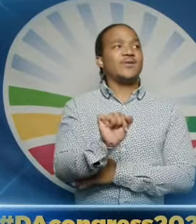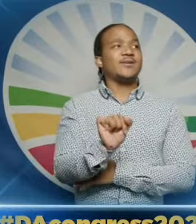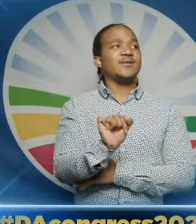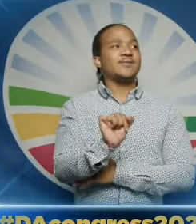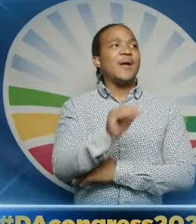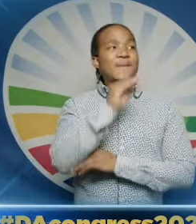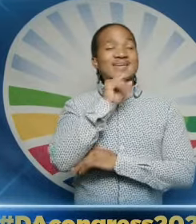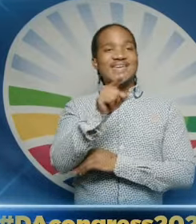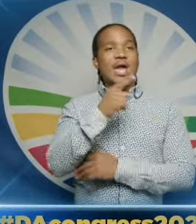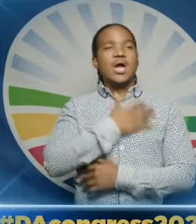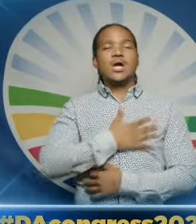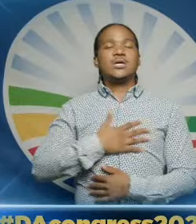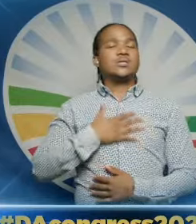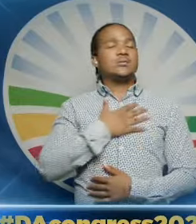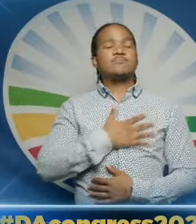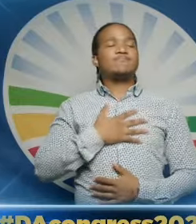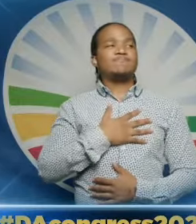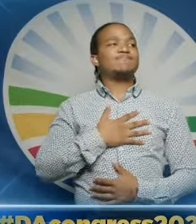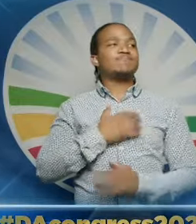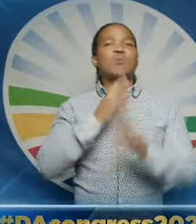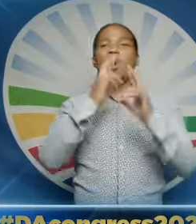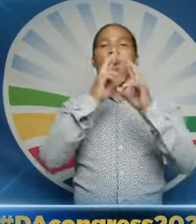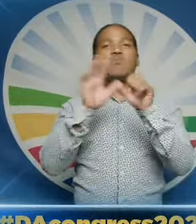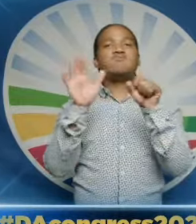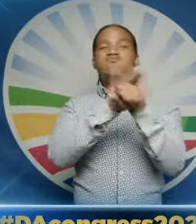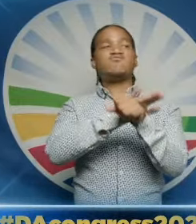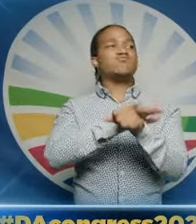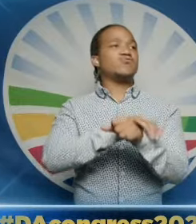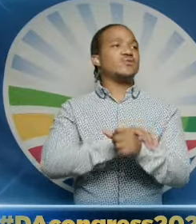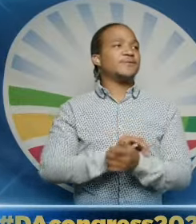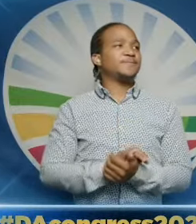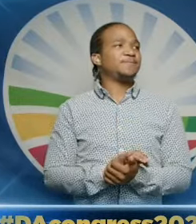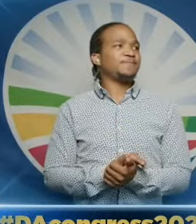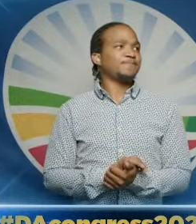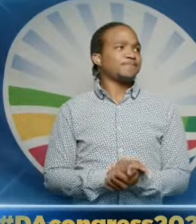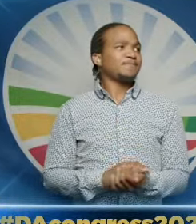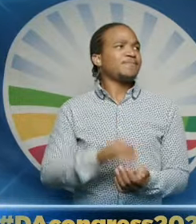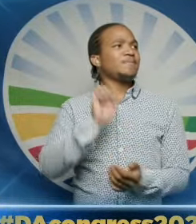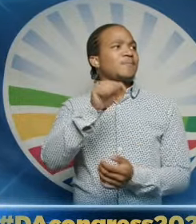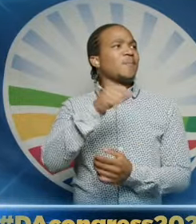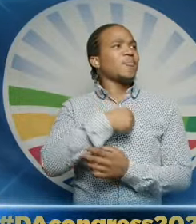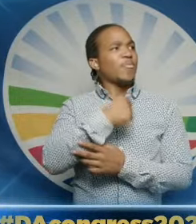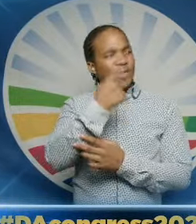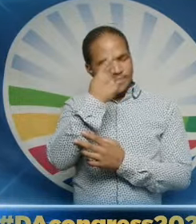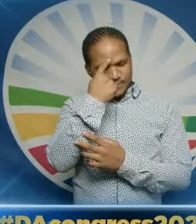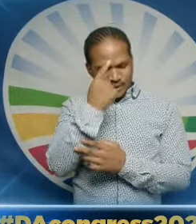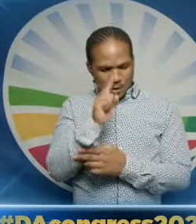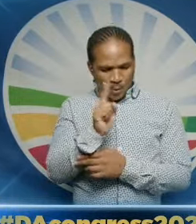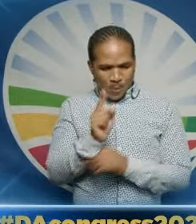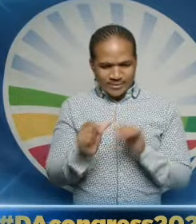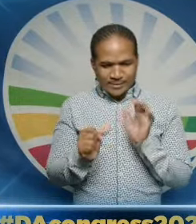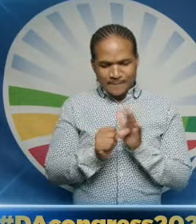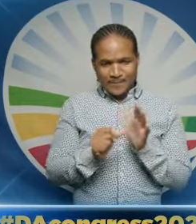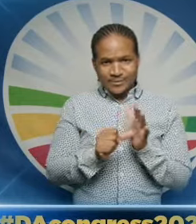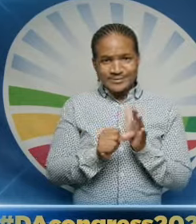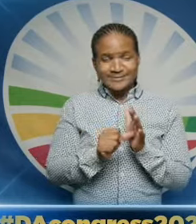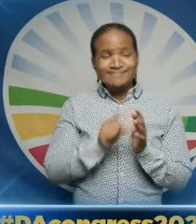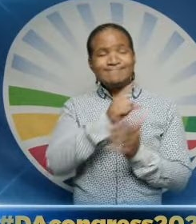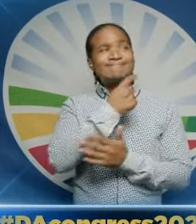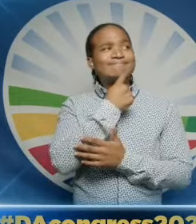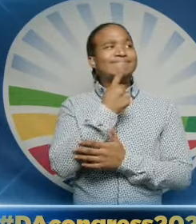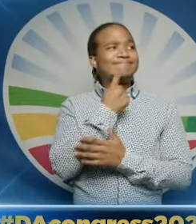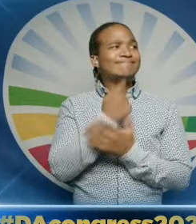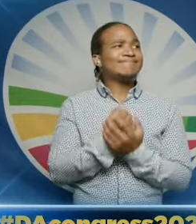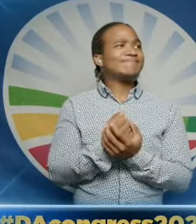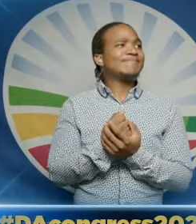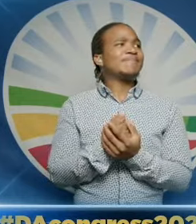that makes me very hopeful for this country. And I think what's even more important, I think Nicholas now in one